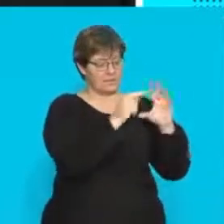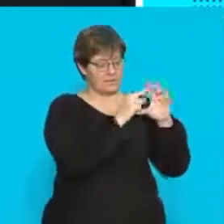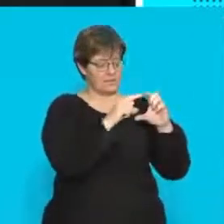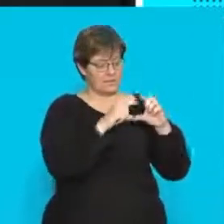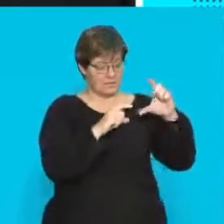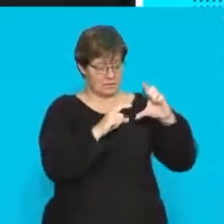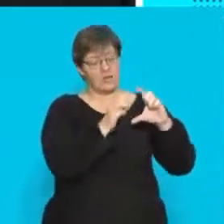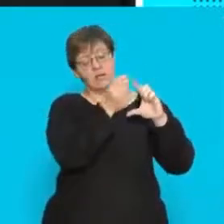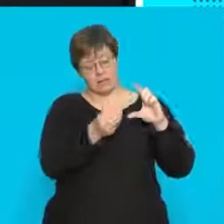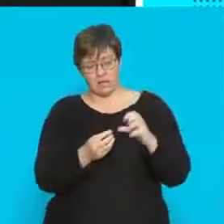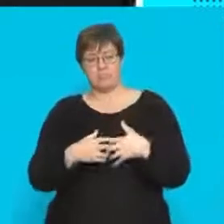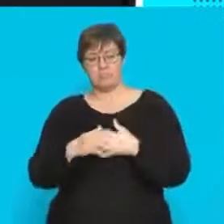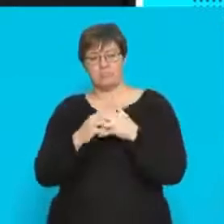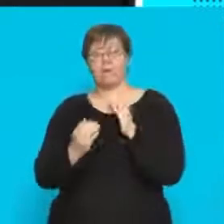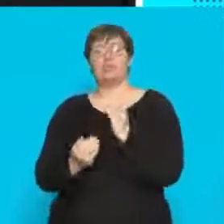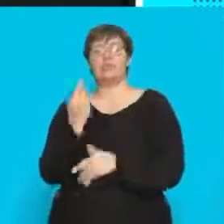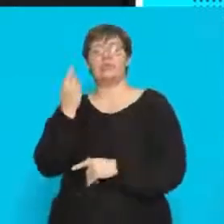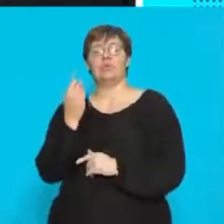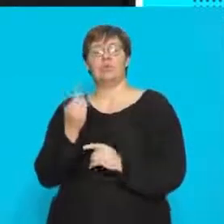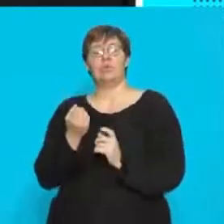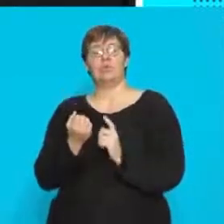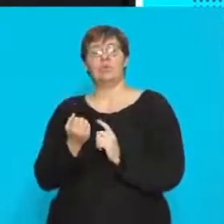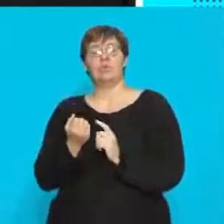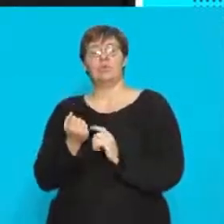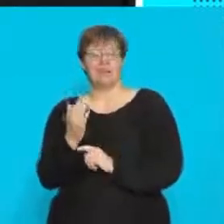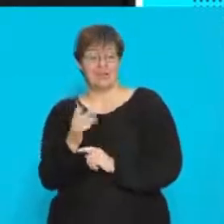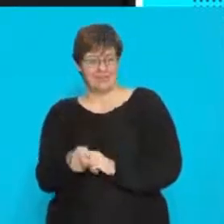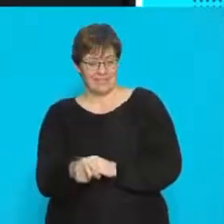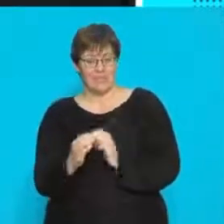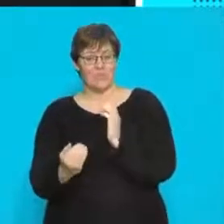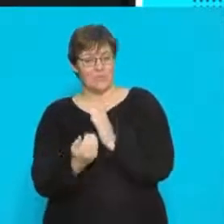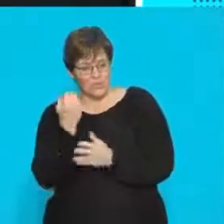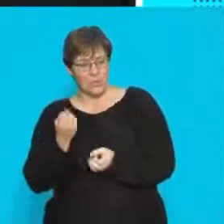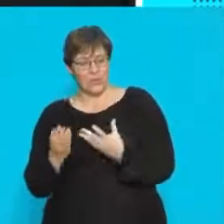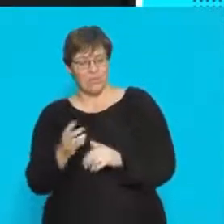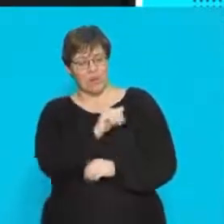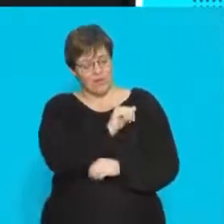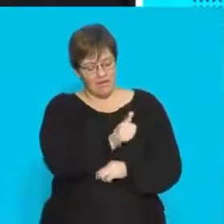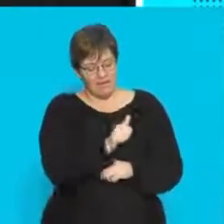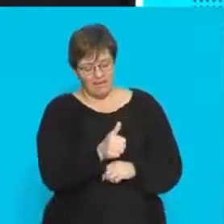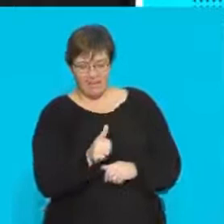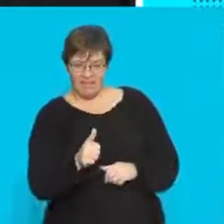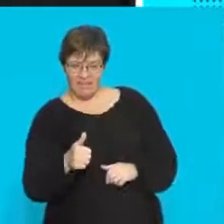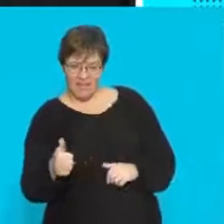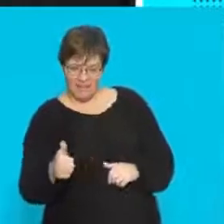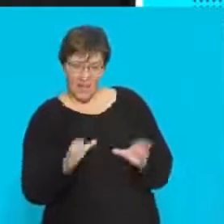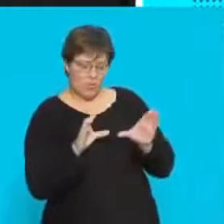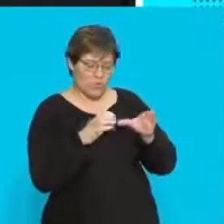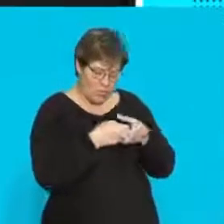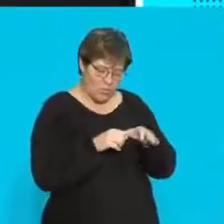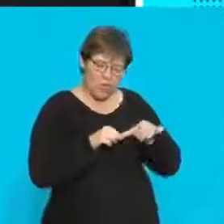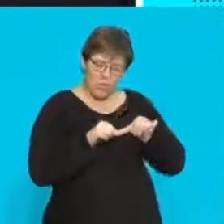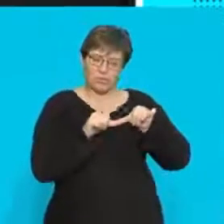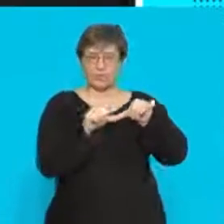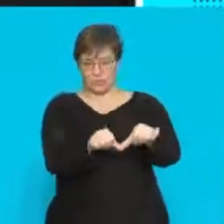making another plant, all right, a new plant, giving rise to something new, carrying on